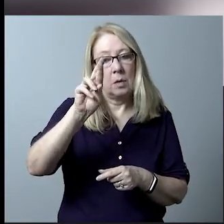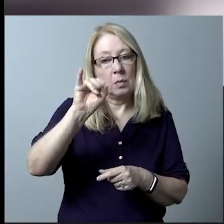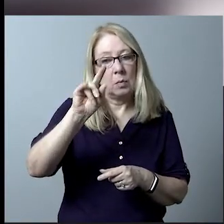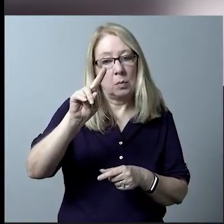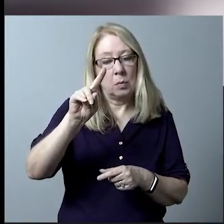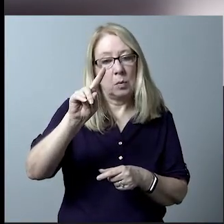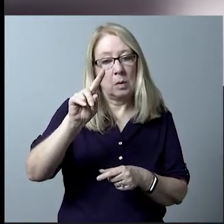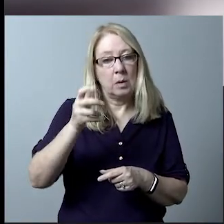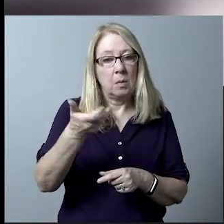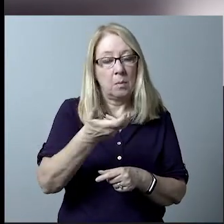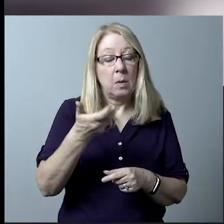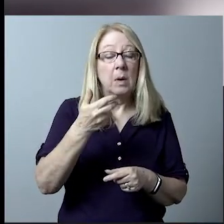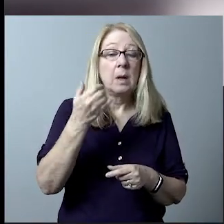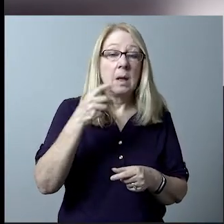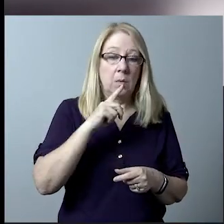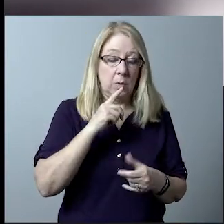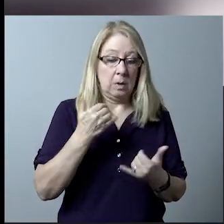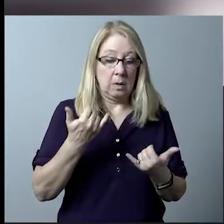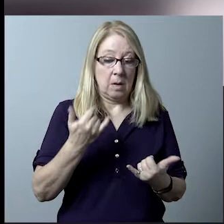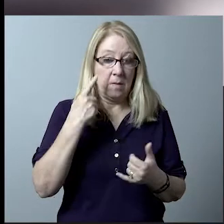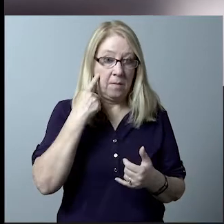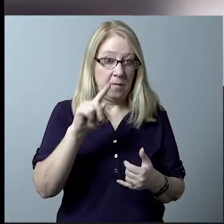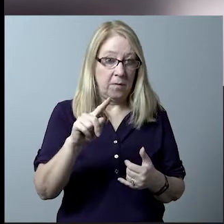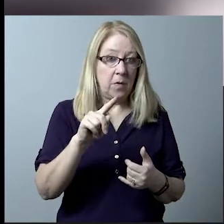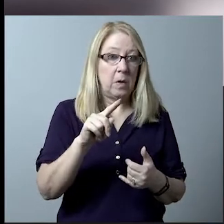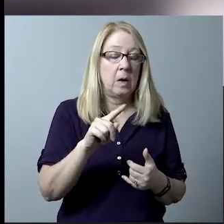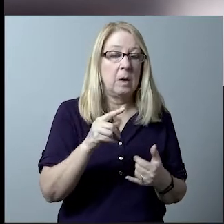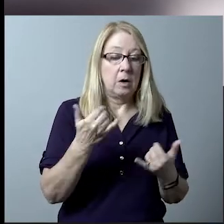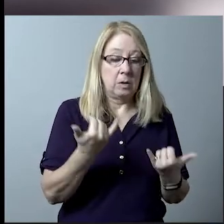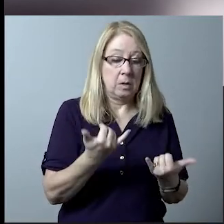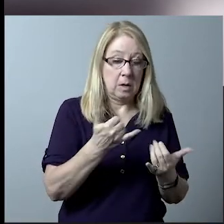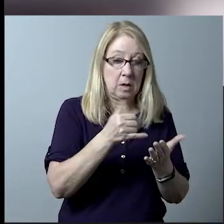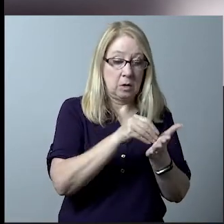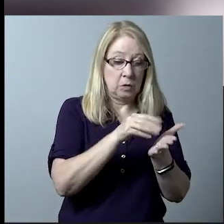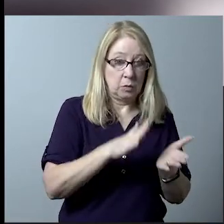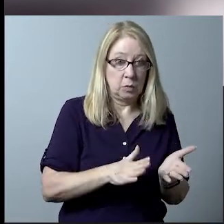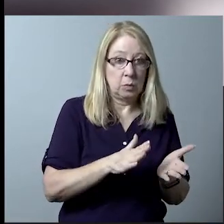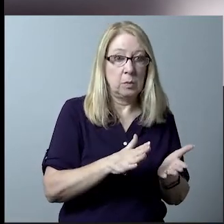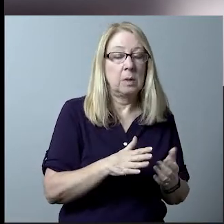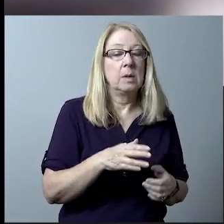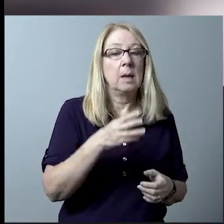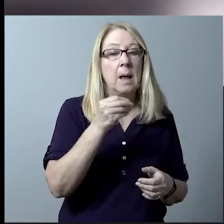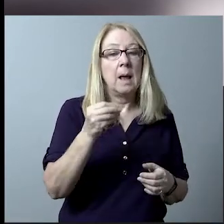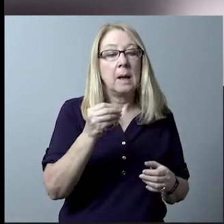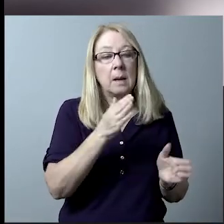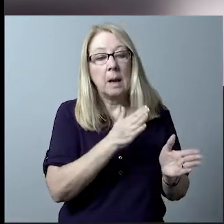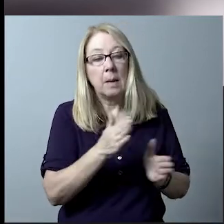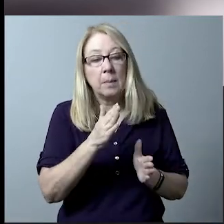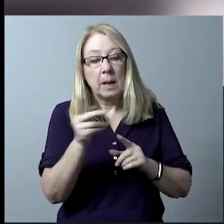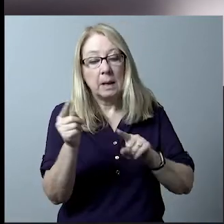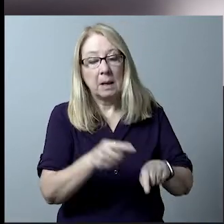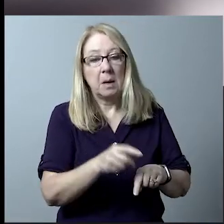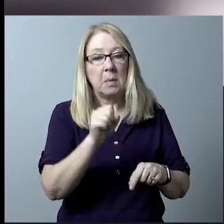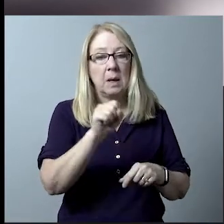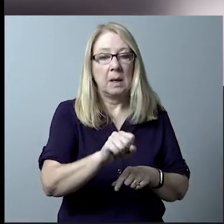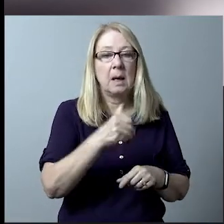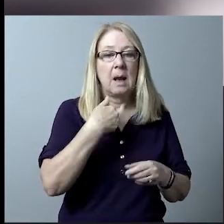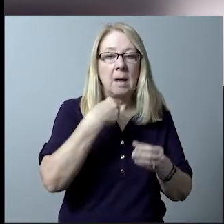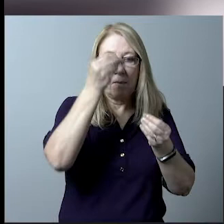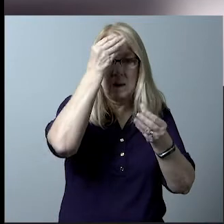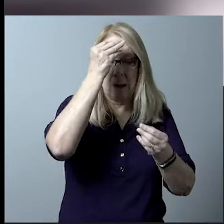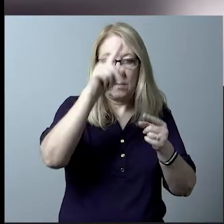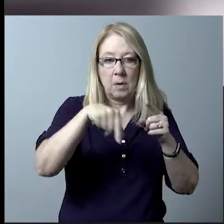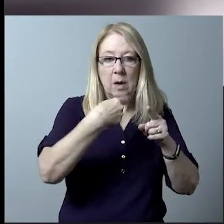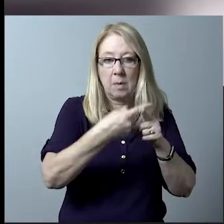Android devices. And it's currently available for prospective and current students to get information about campus and